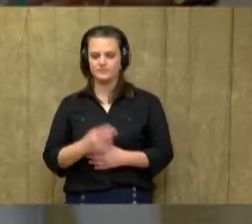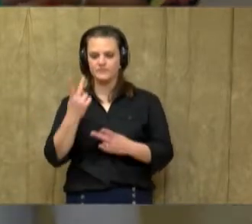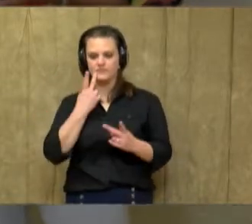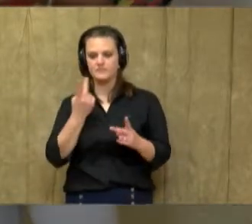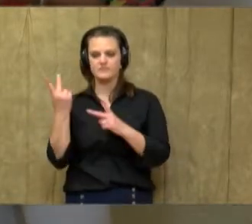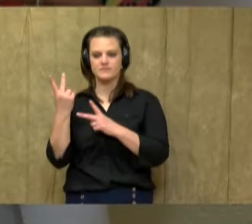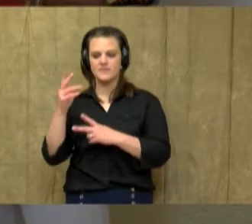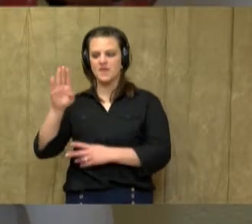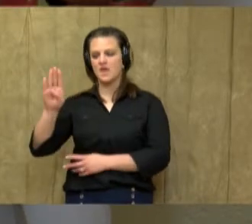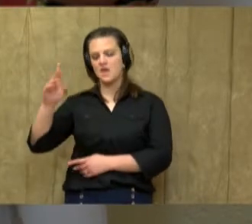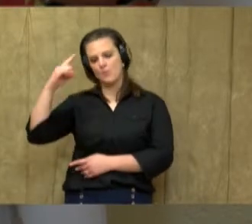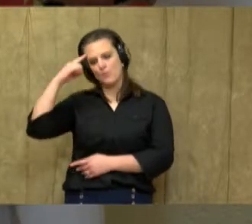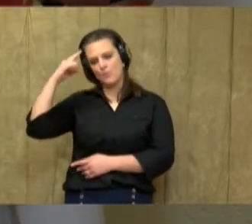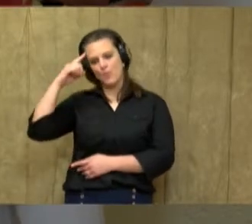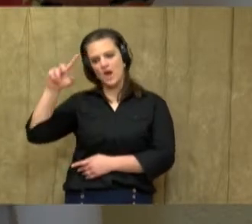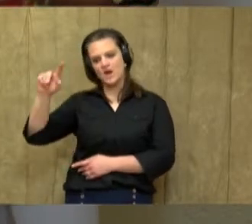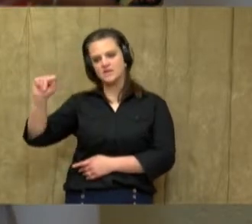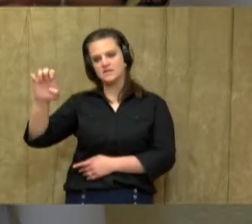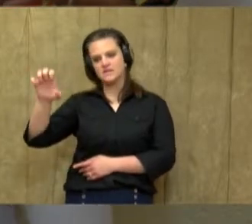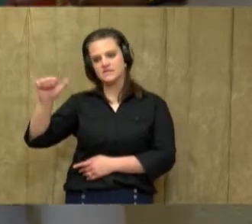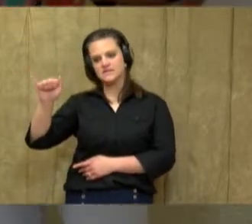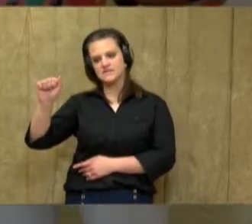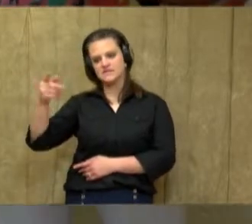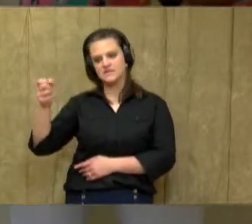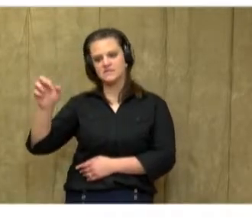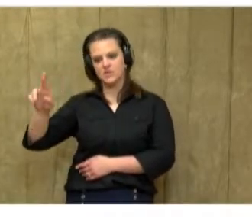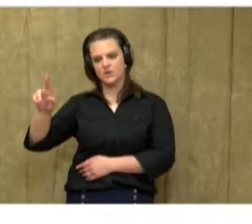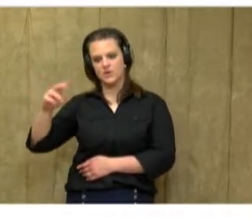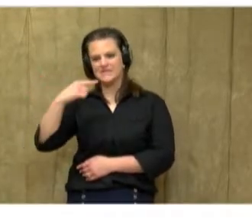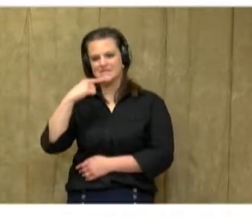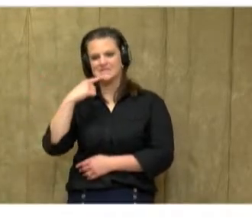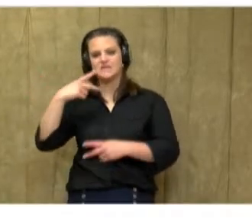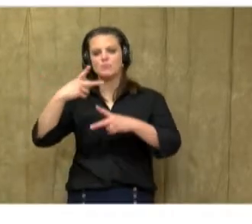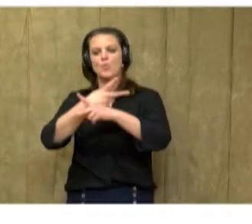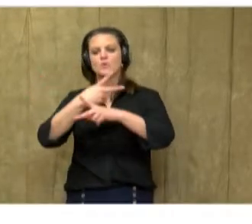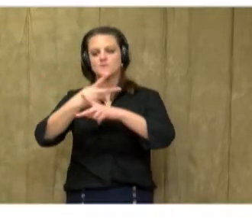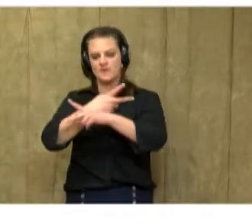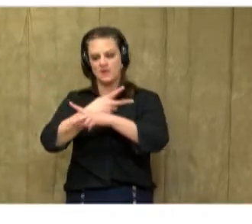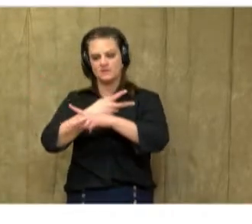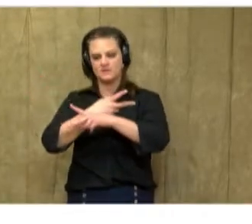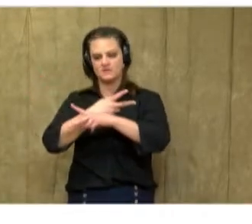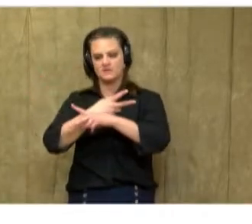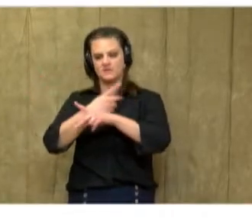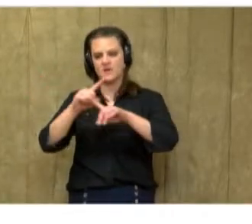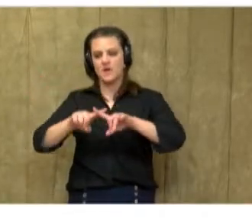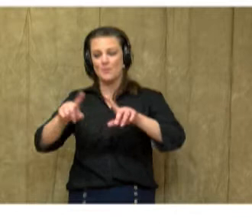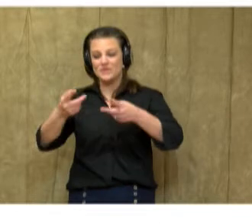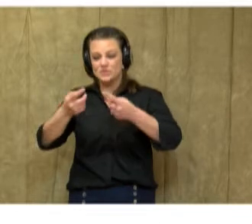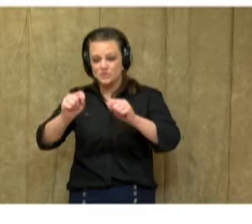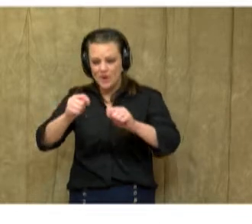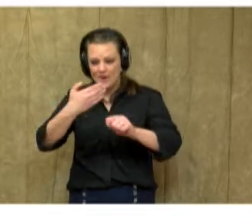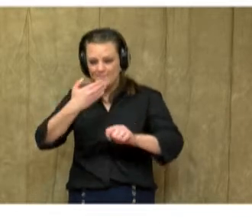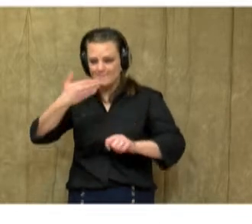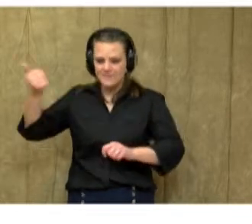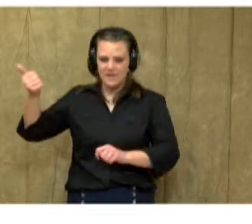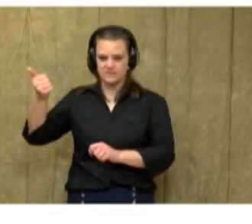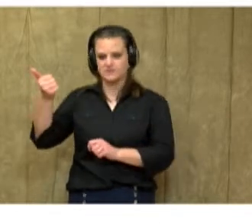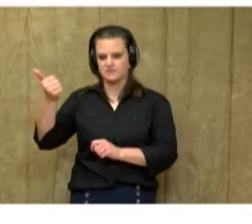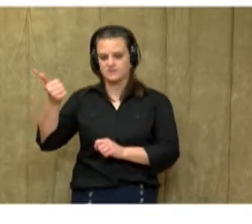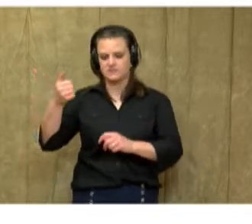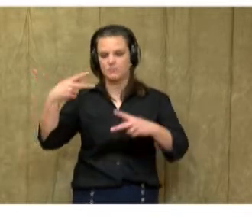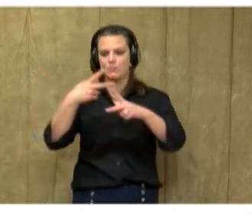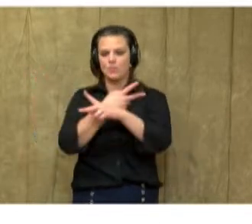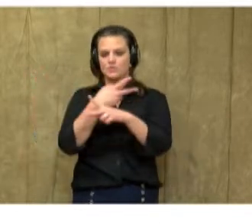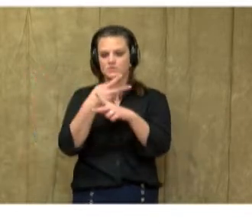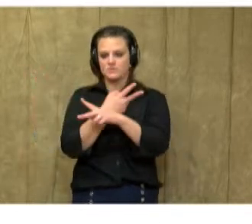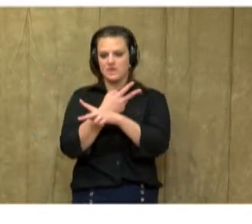look at our brain teaser. Look what it says. It says to multiply those, but I want you to try your best to multiply